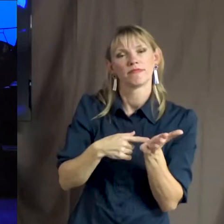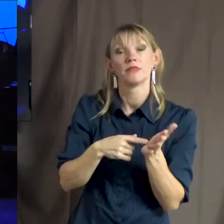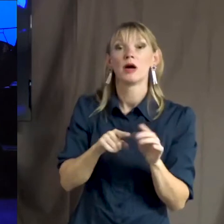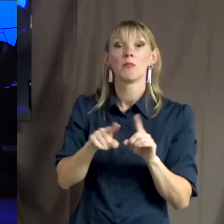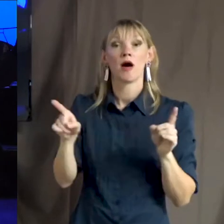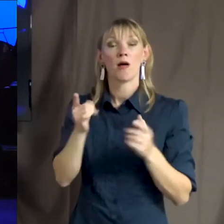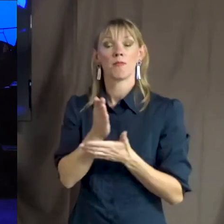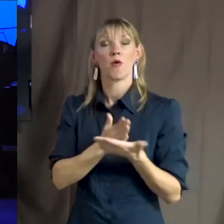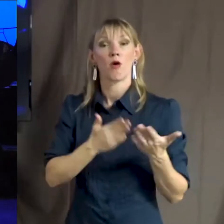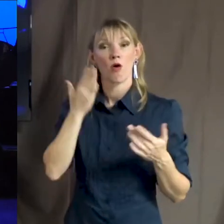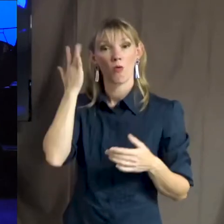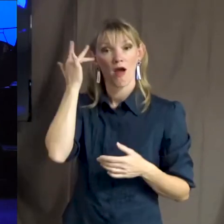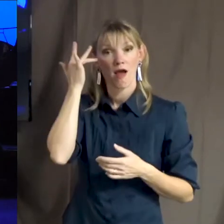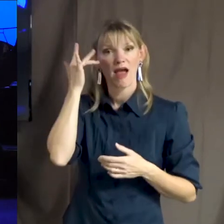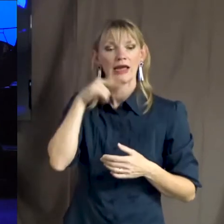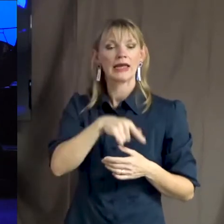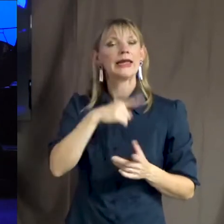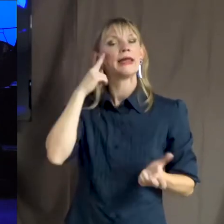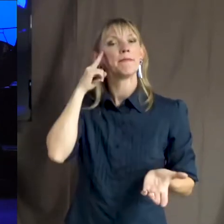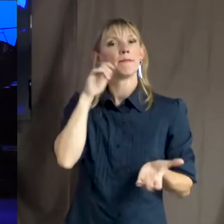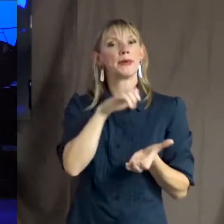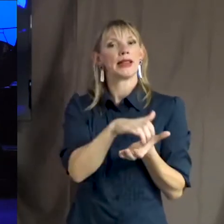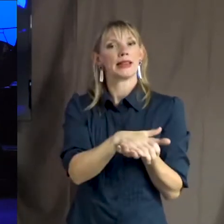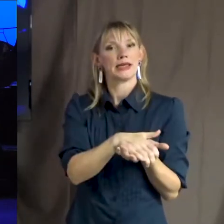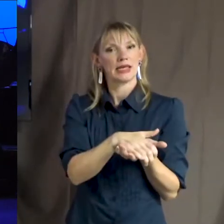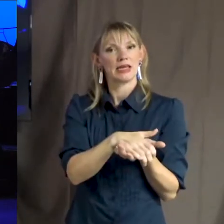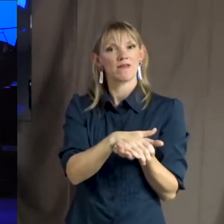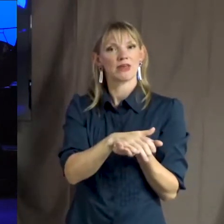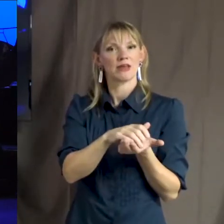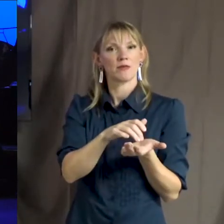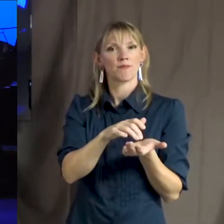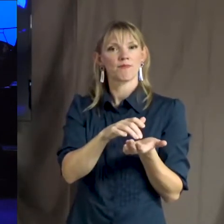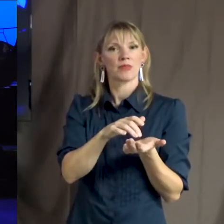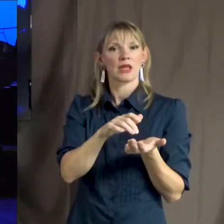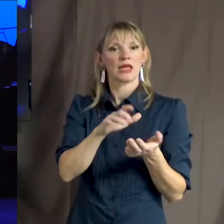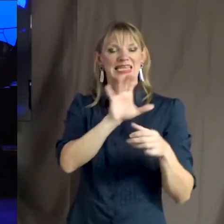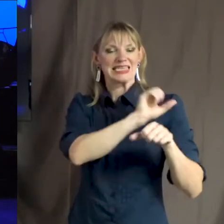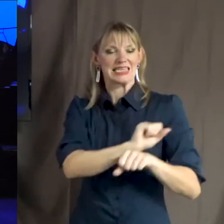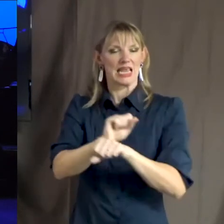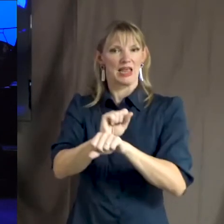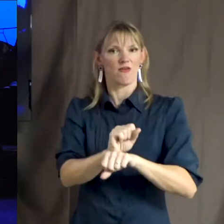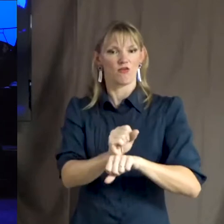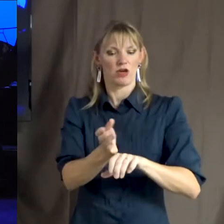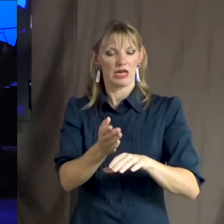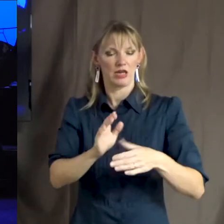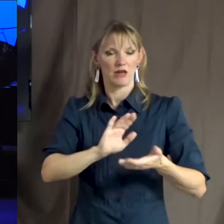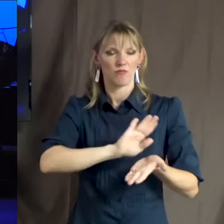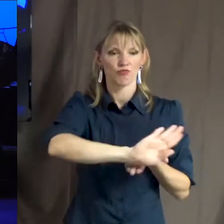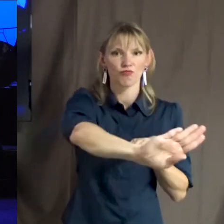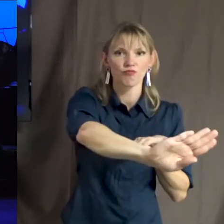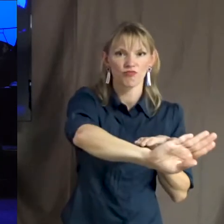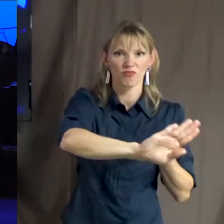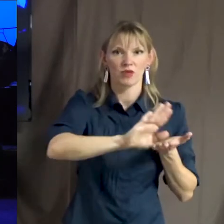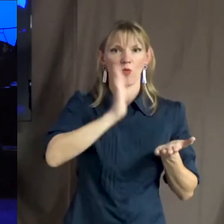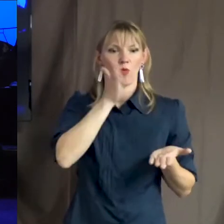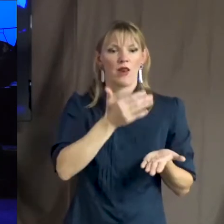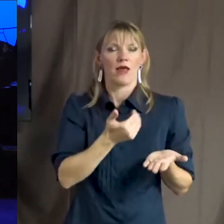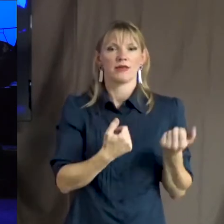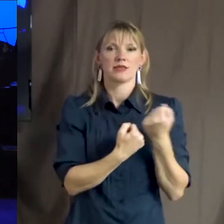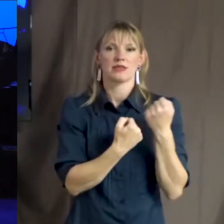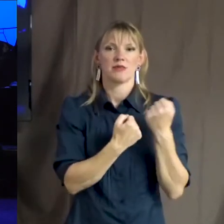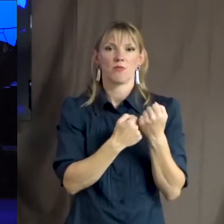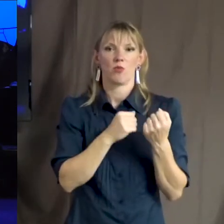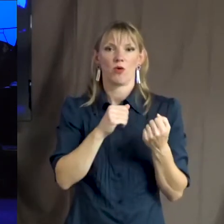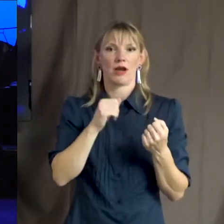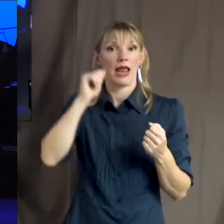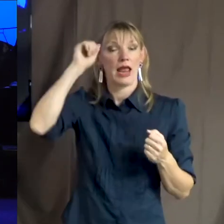because he not only believed in abolition of slavery and would influence Lincoln in articulating the